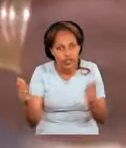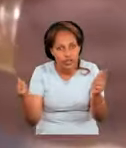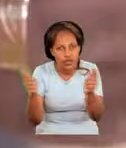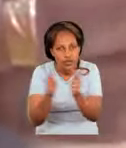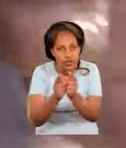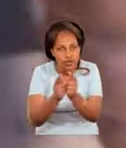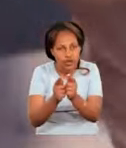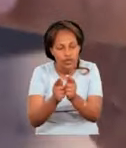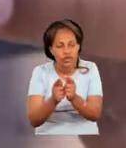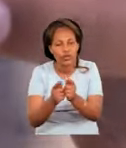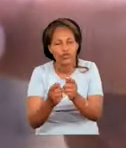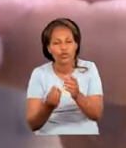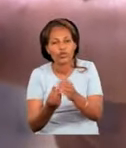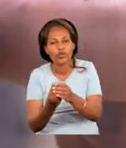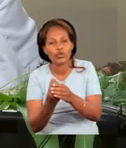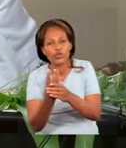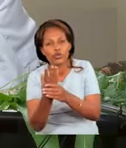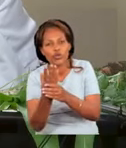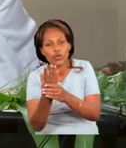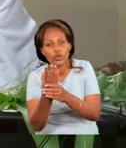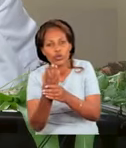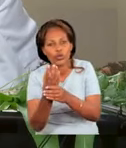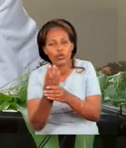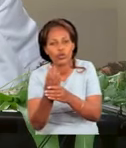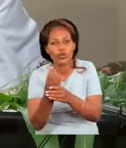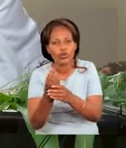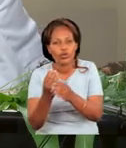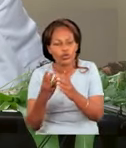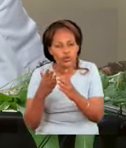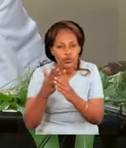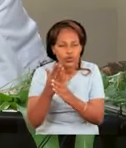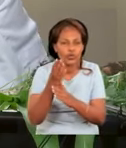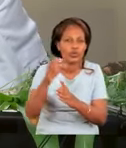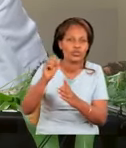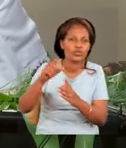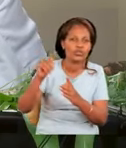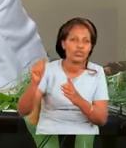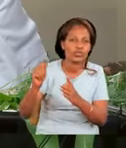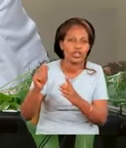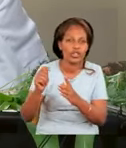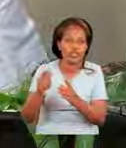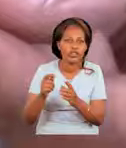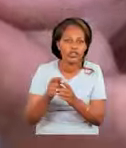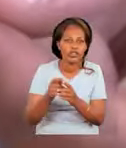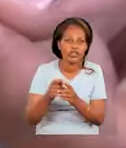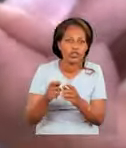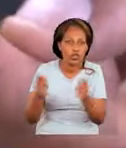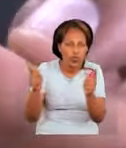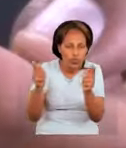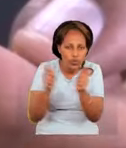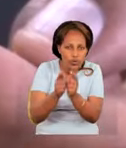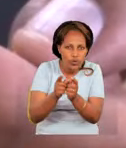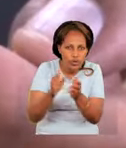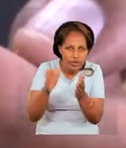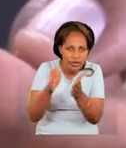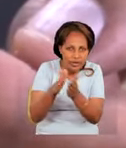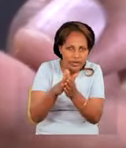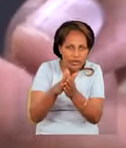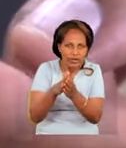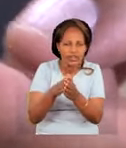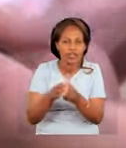it grows through the style, and then the sperm cells from the pollen grain fuse with these eggs, and the eggs will